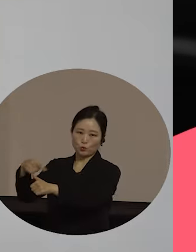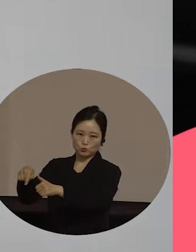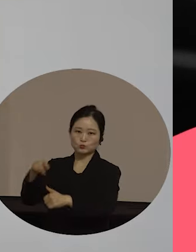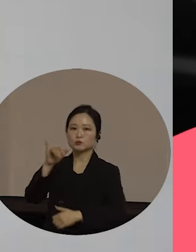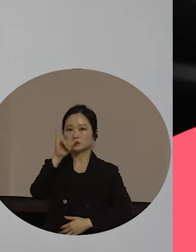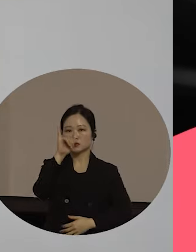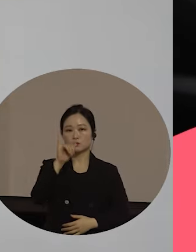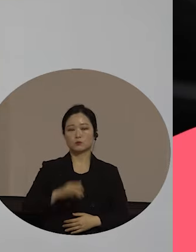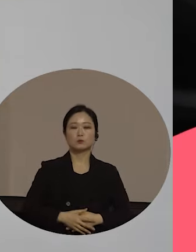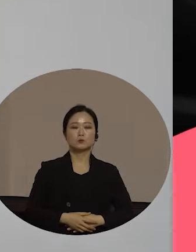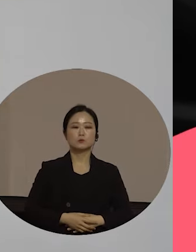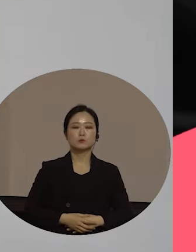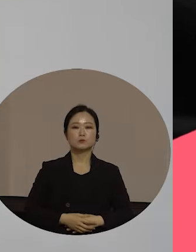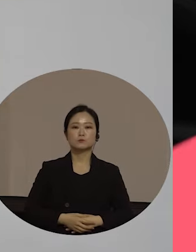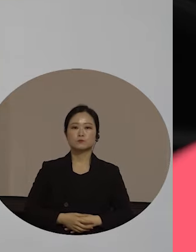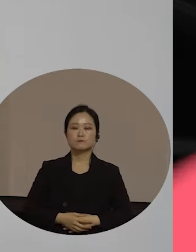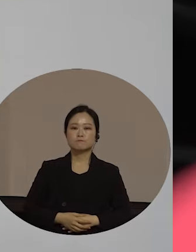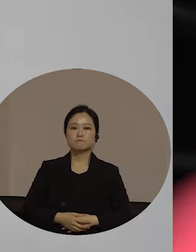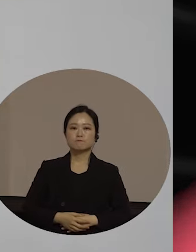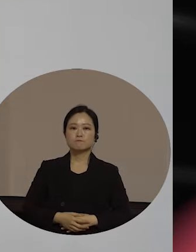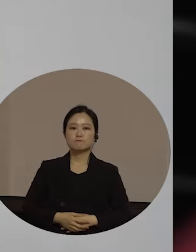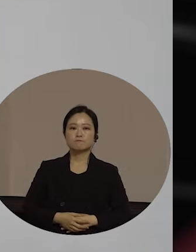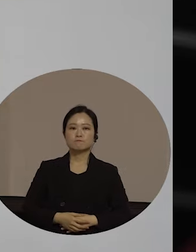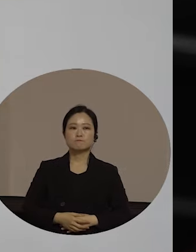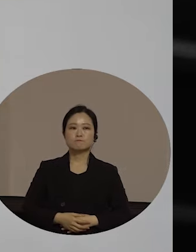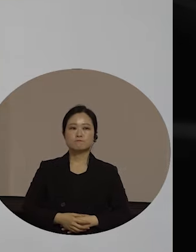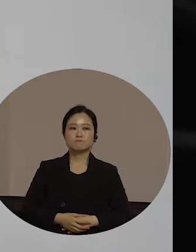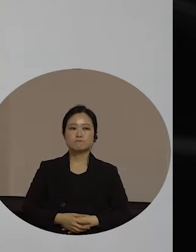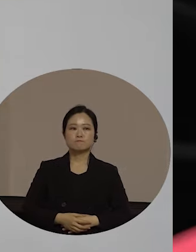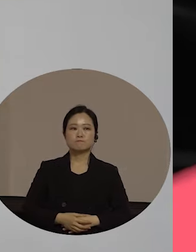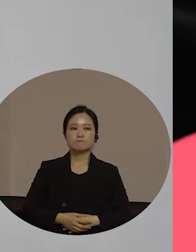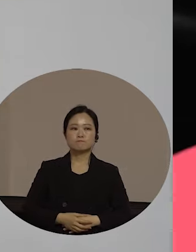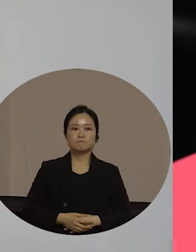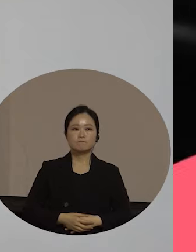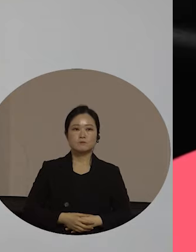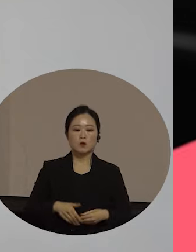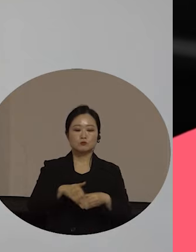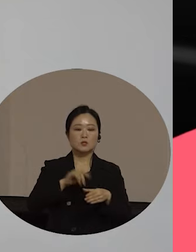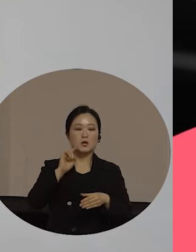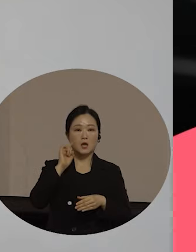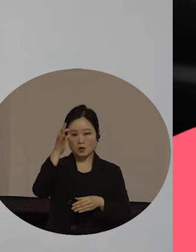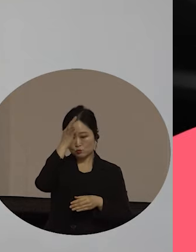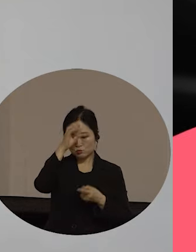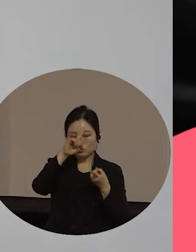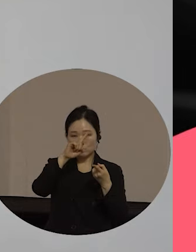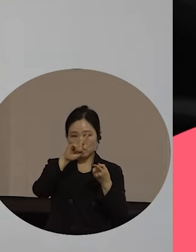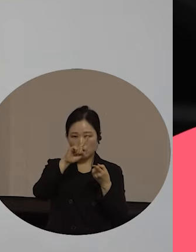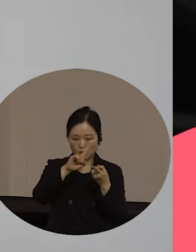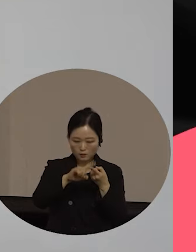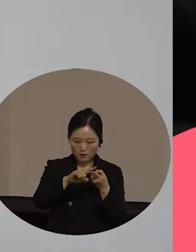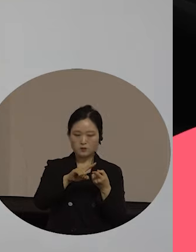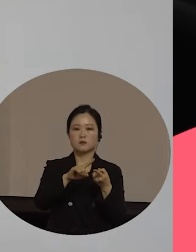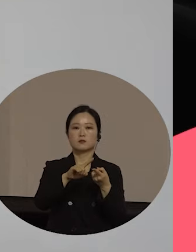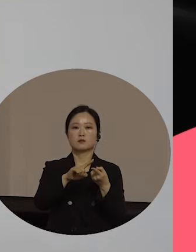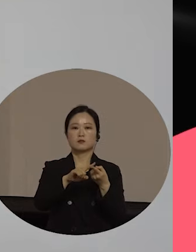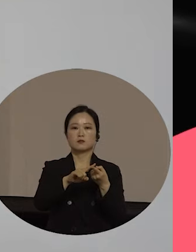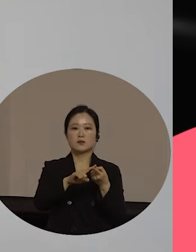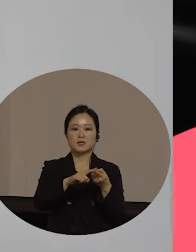organization, which is supported by the Gates Foundation, offers programs in music, theater, dance, and visual